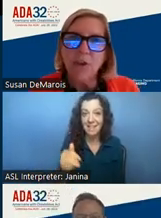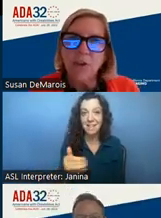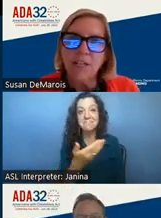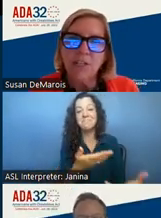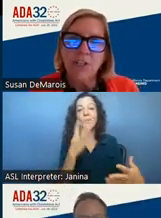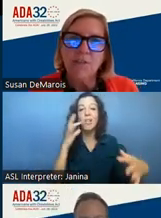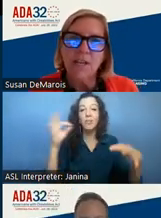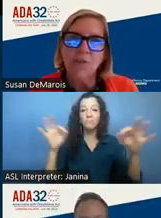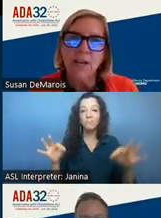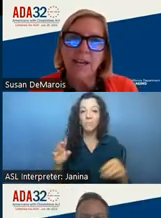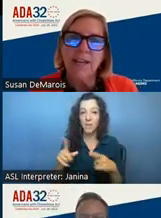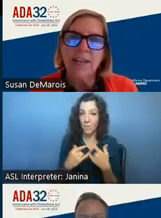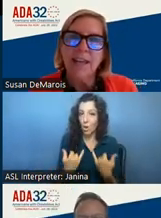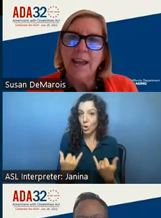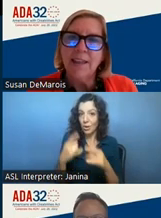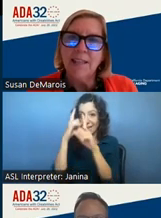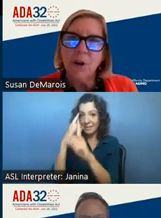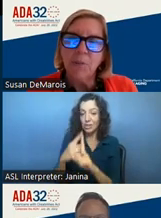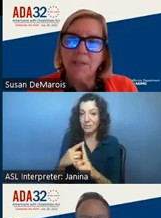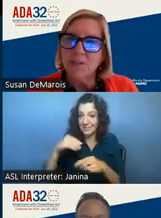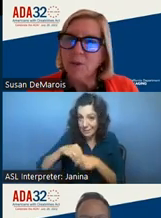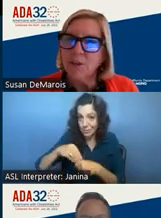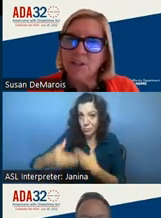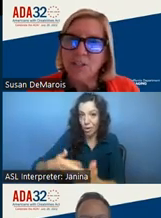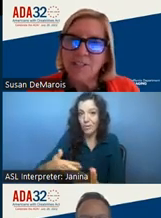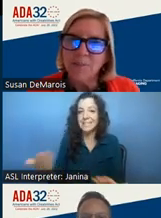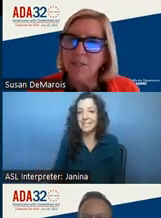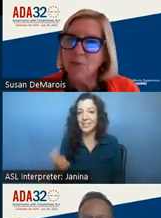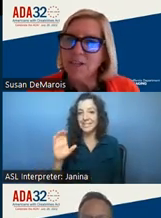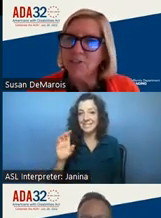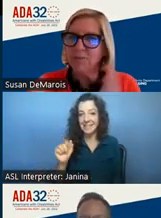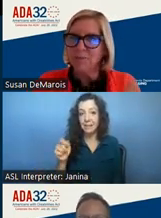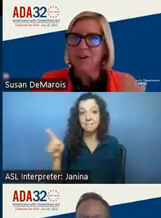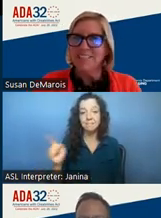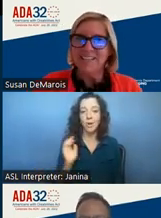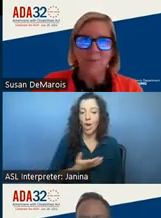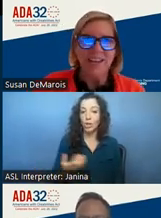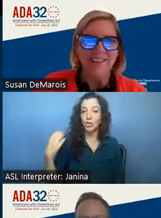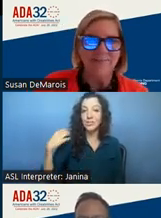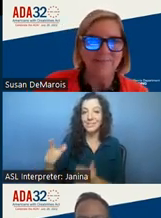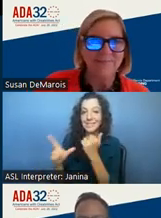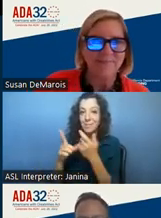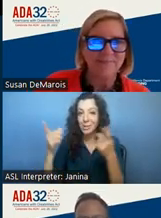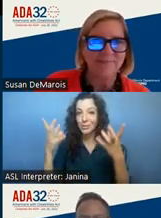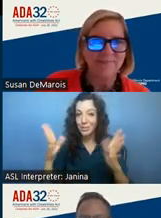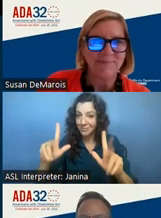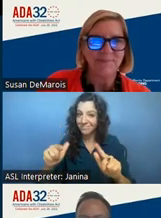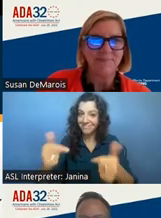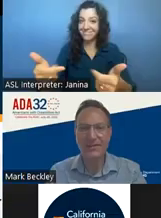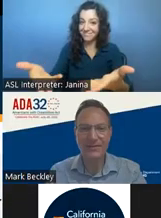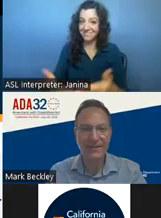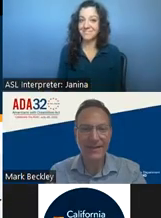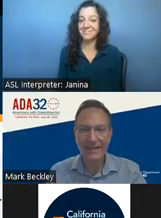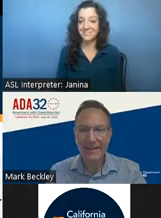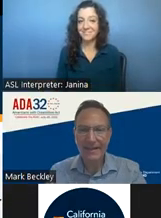about the current initiatives underway at the department so mark is our chief deputy director mark take it away great thank you